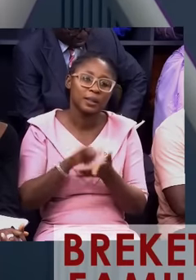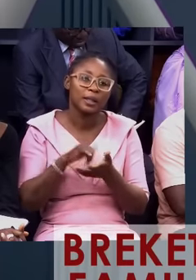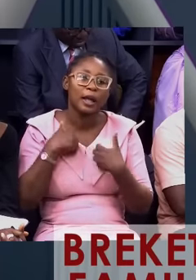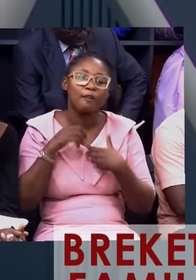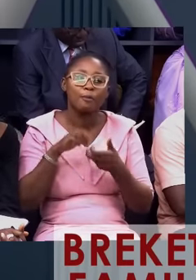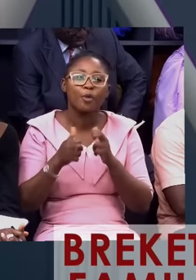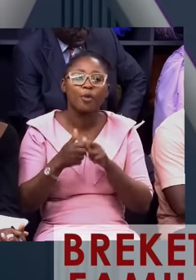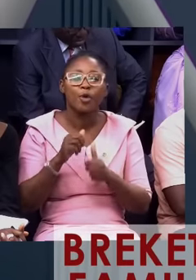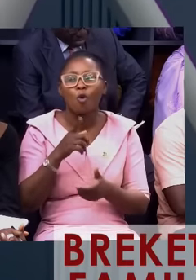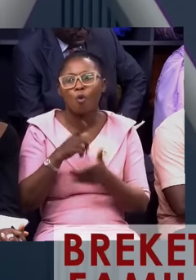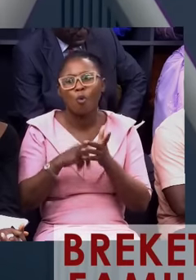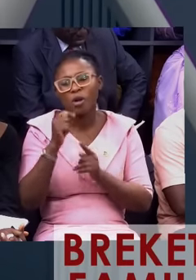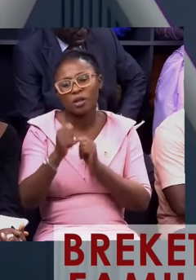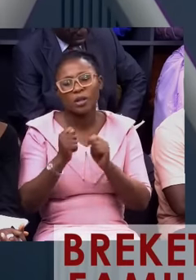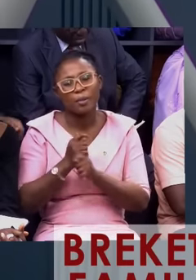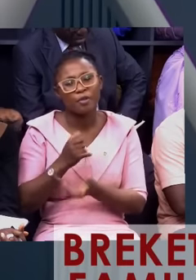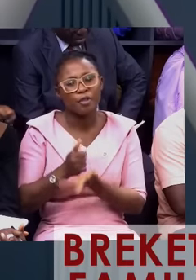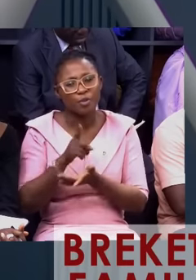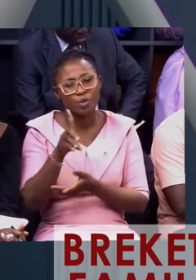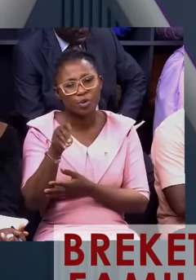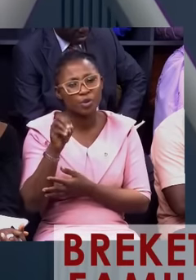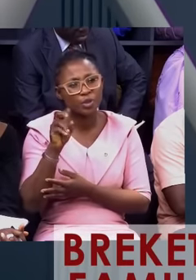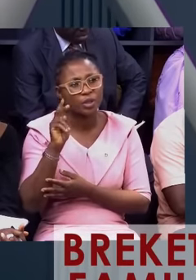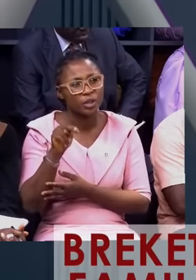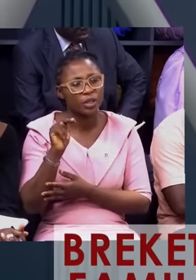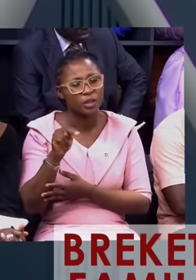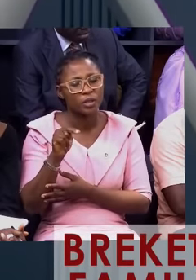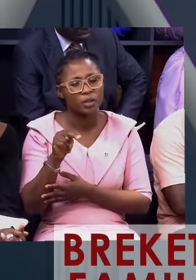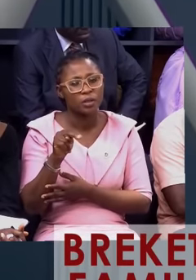need of help do you need